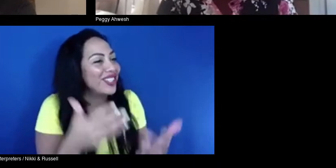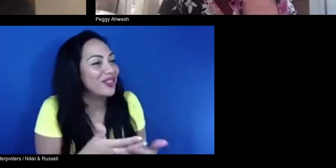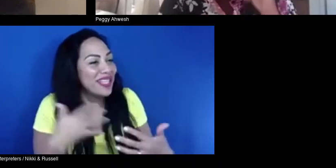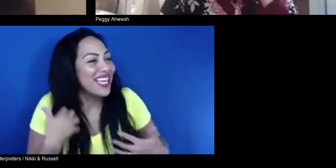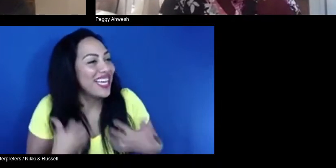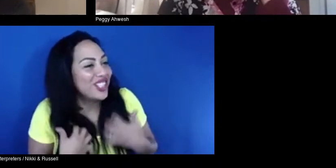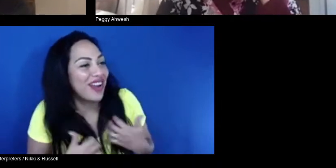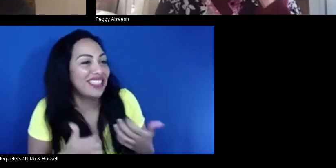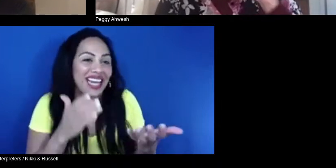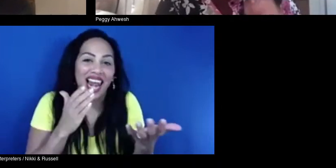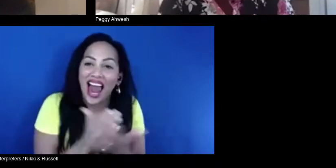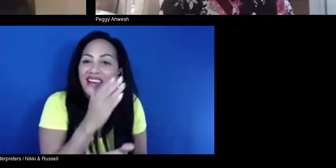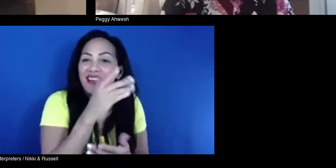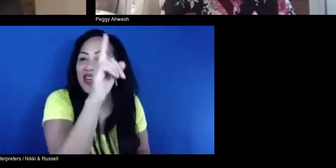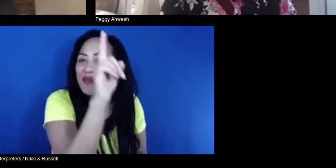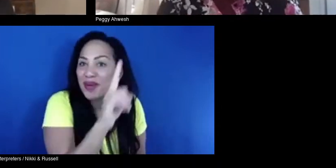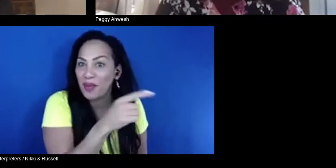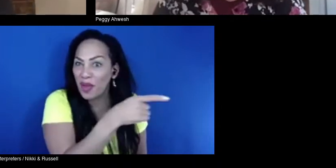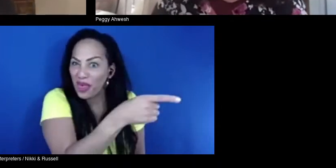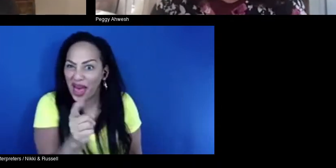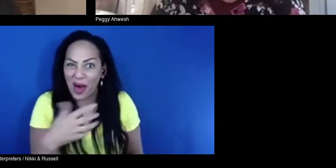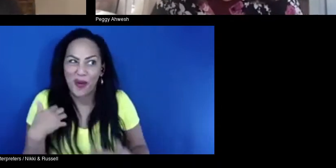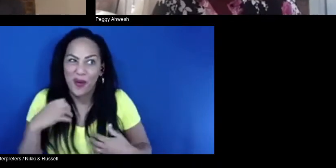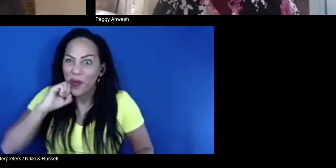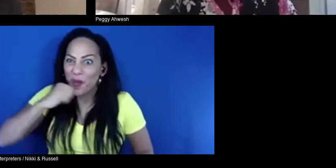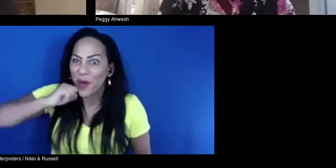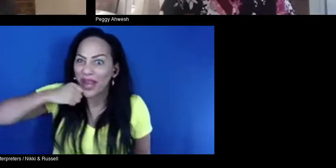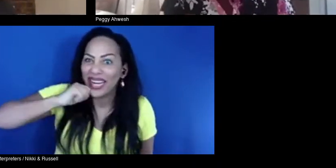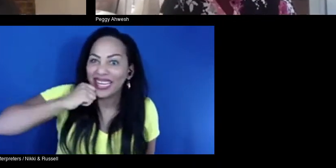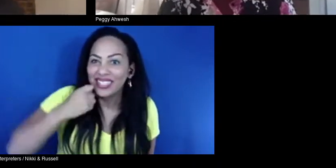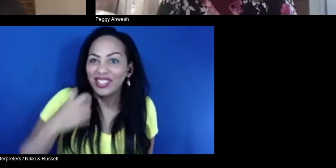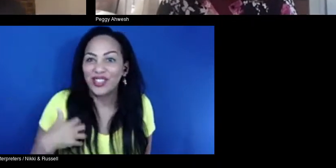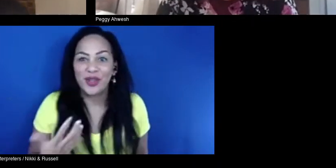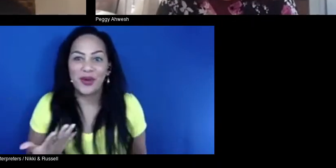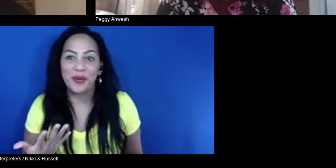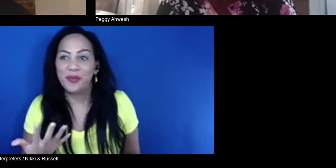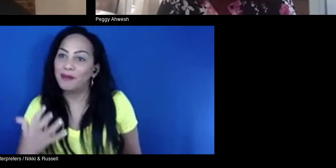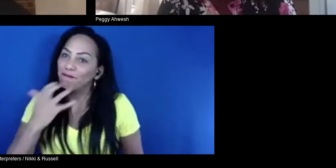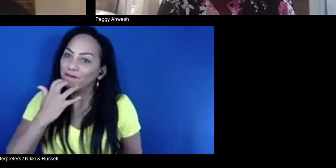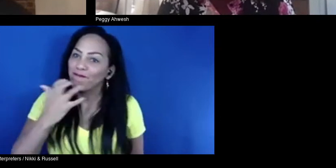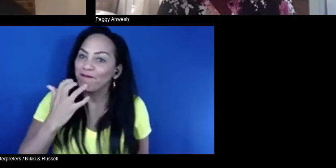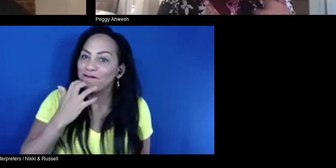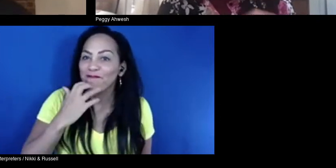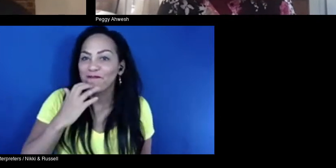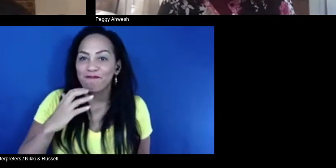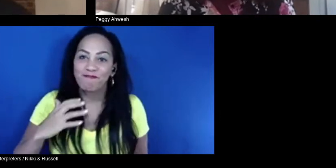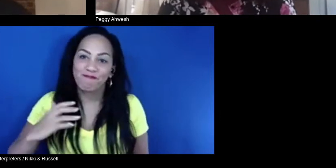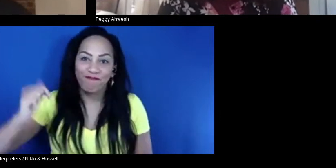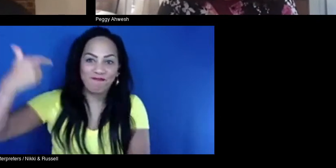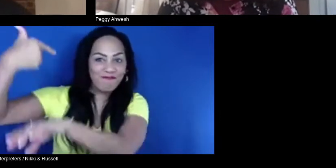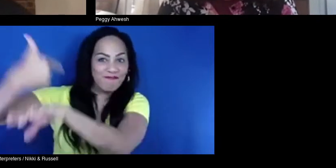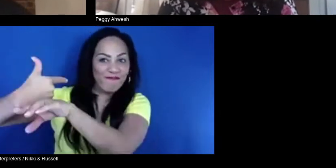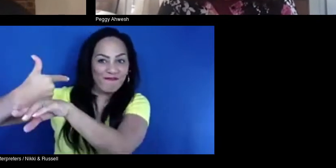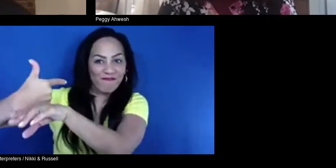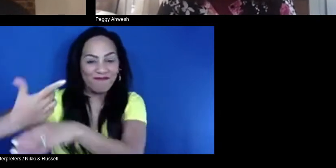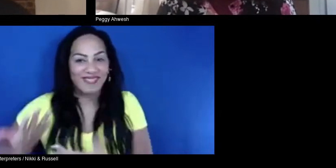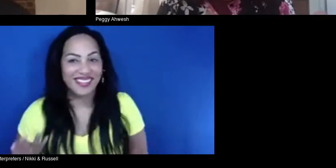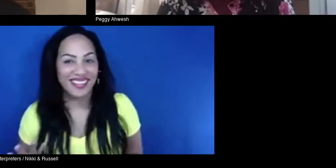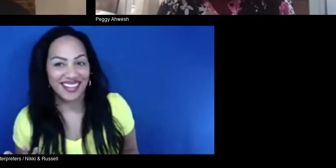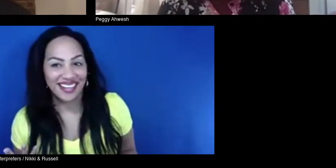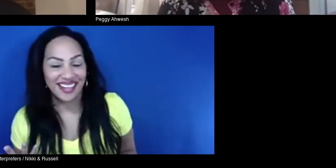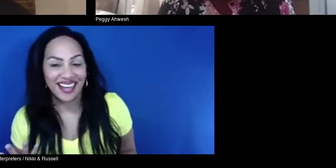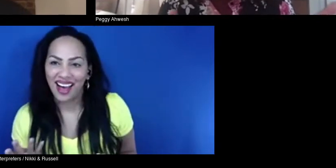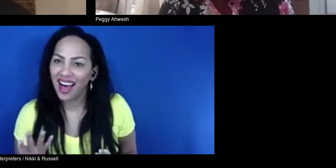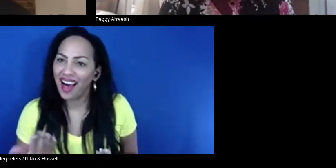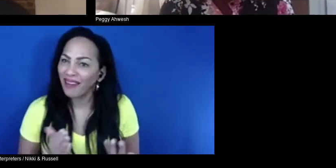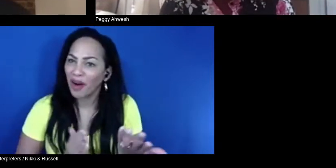to be or enthusiastic about being subjected to my camera. So in a way, I'm coming full circle through a path through